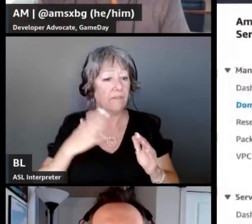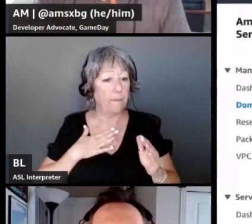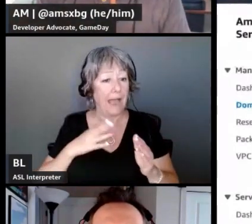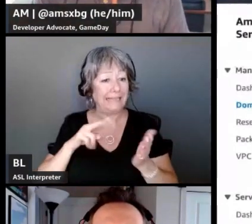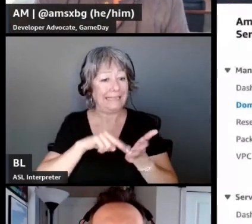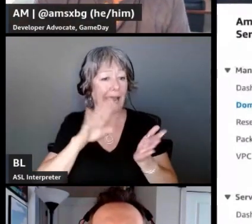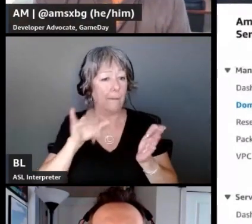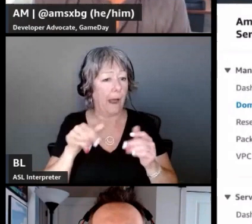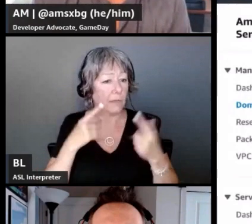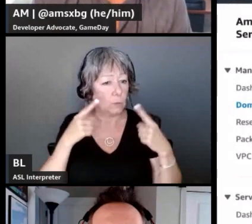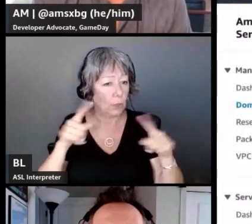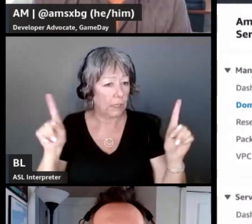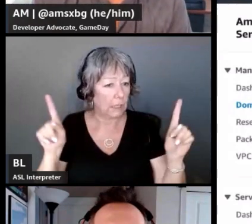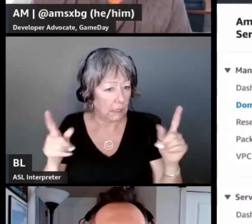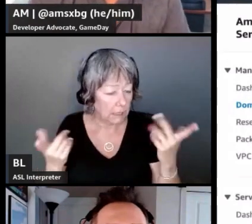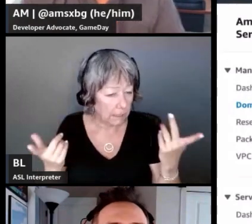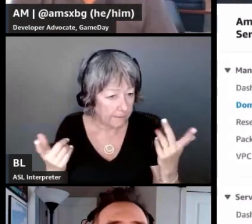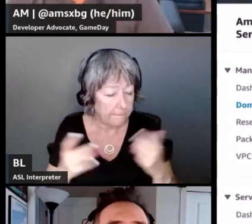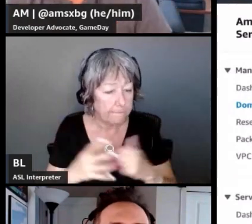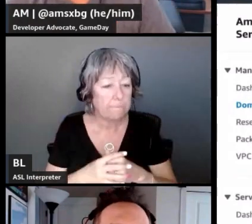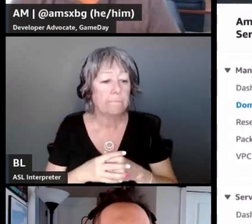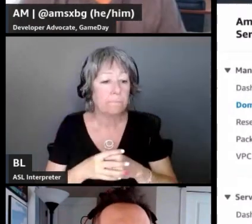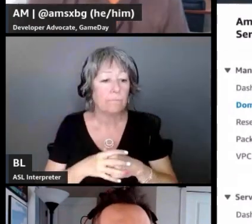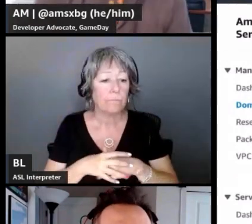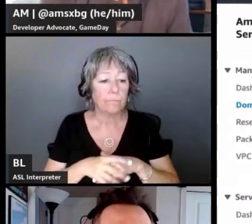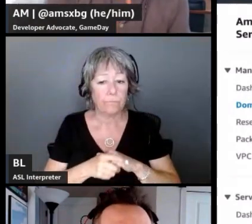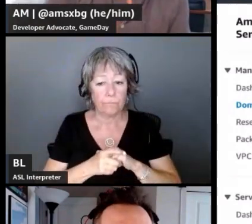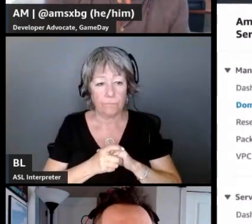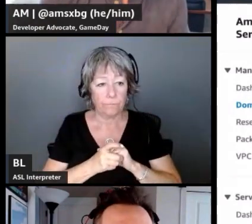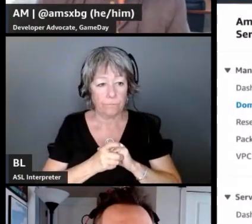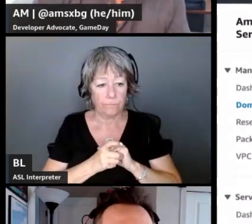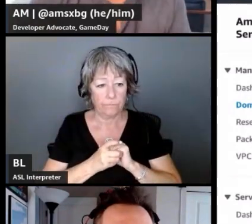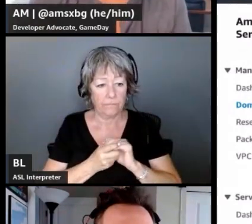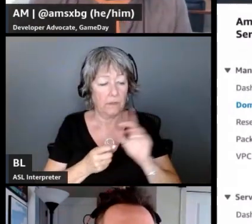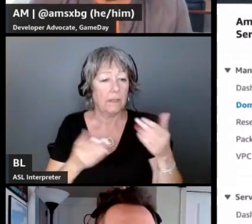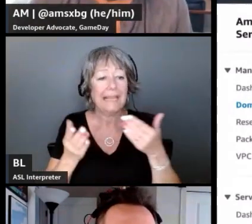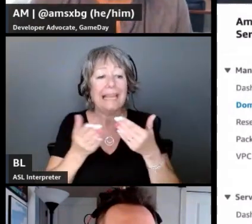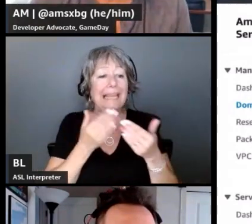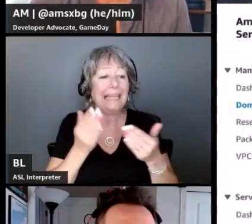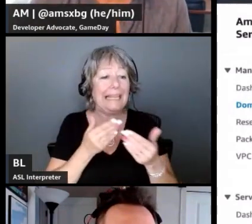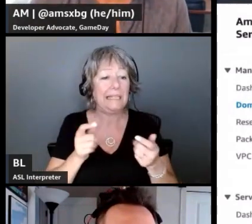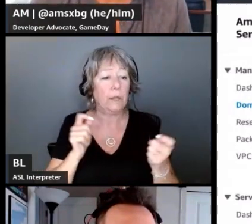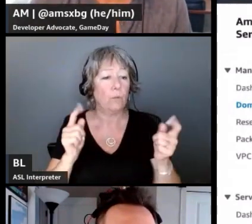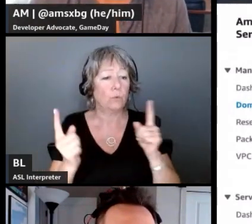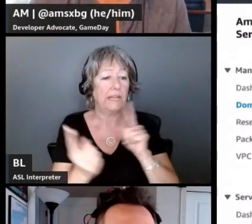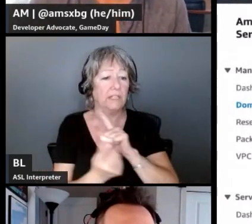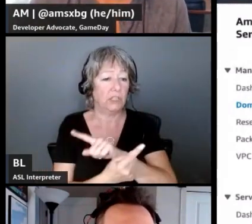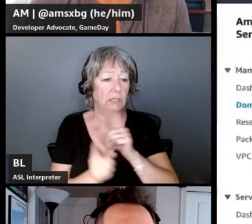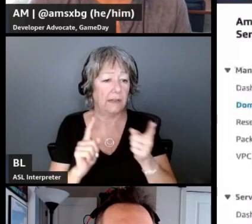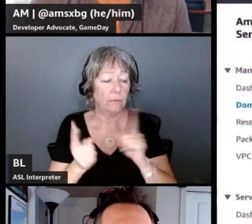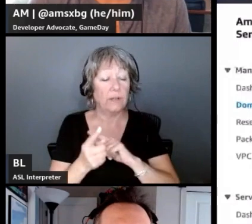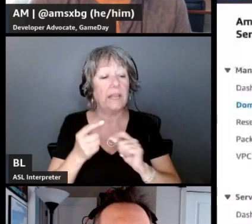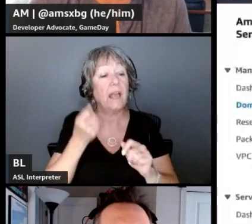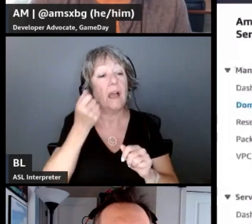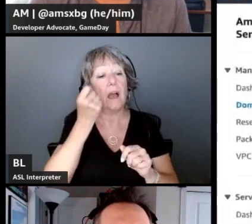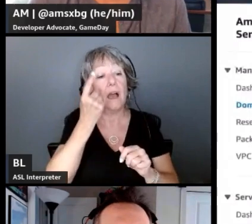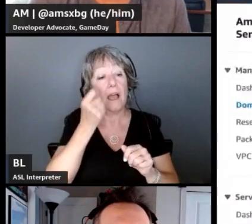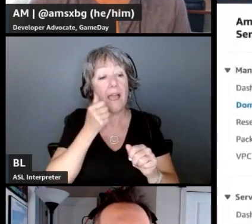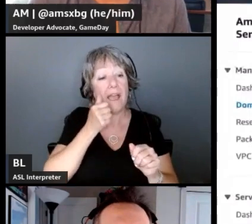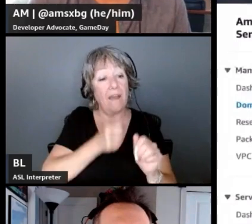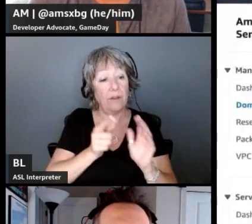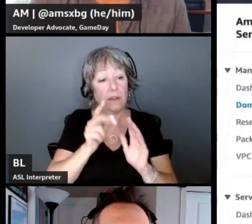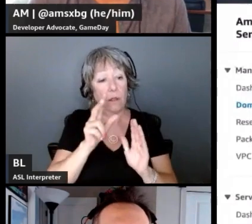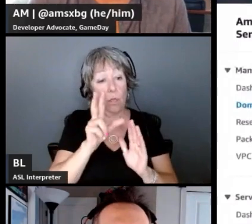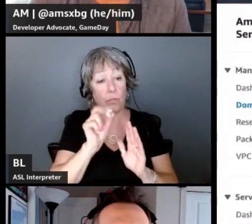right? Like, let's so if you look at this, there is an easy rotation metric. So what we do is we every 30 minutes rotate the